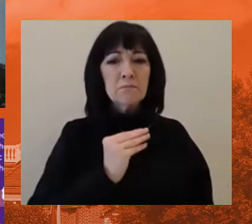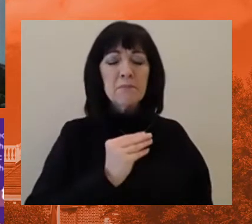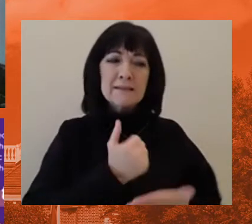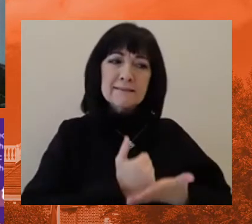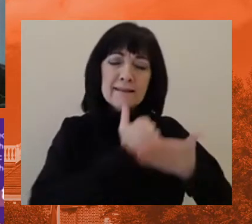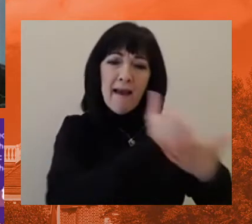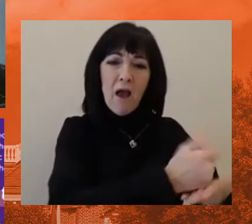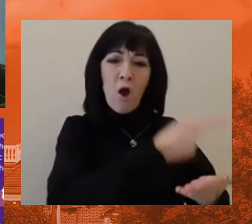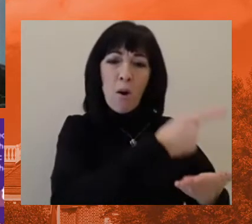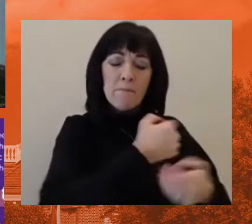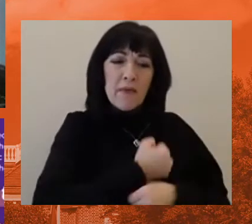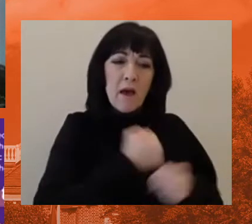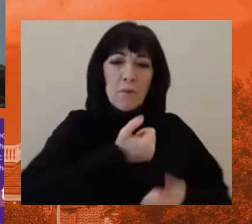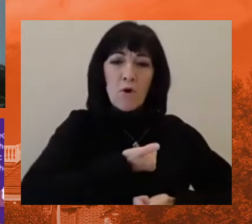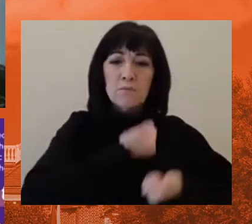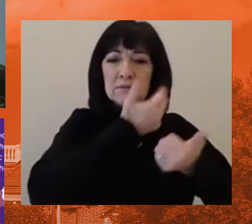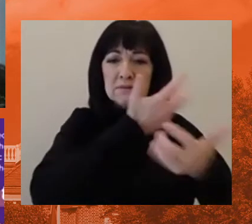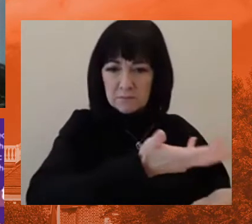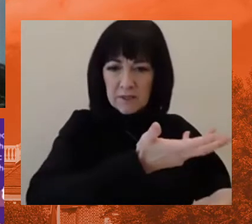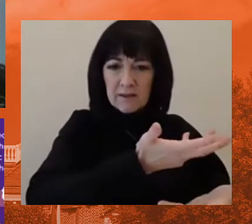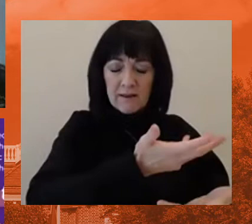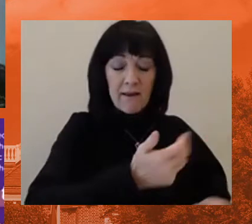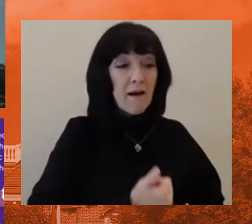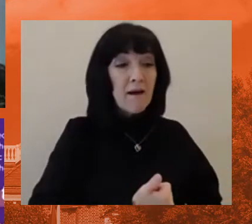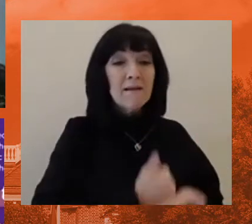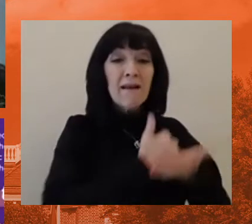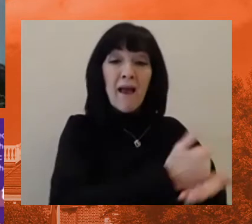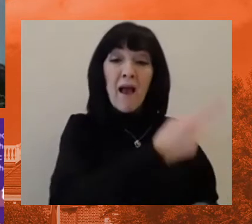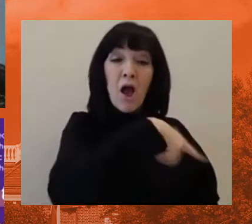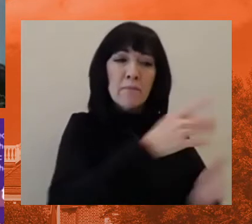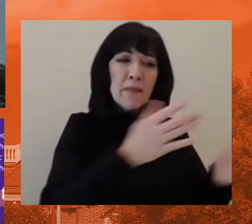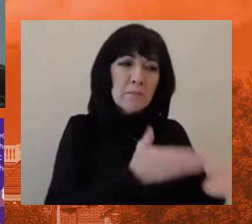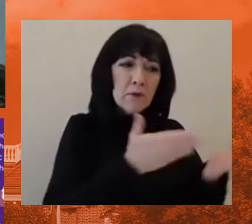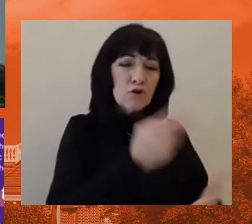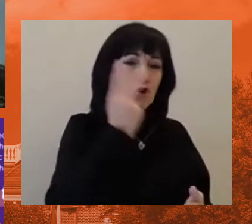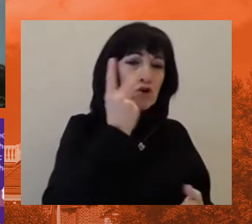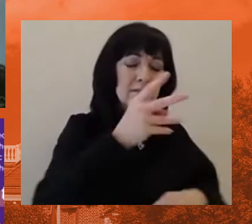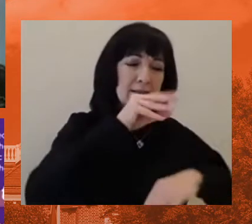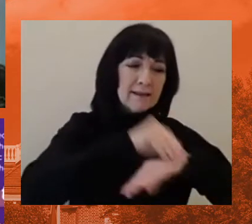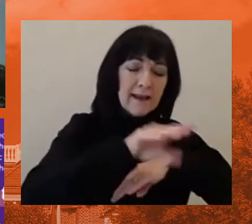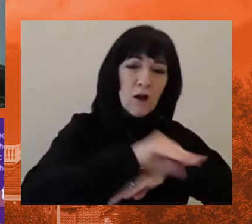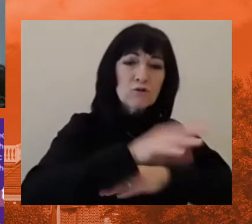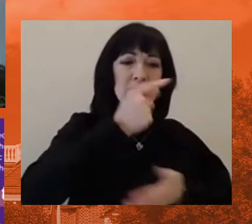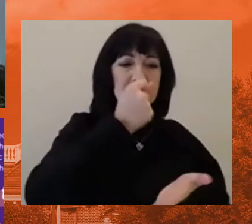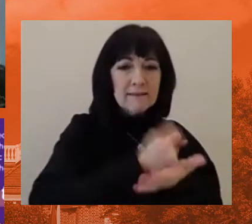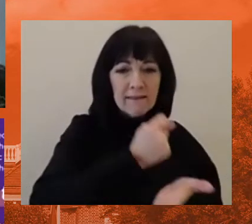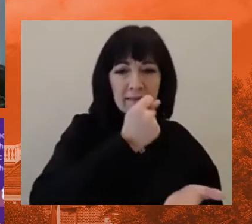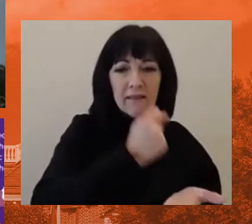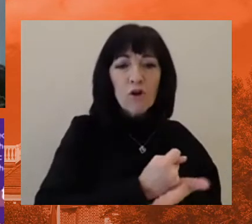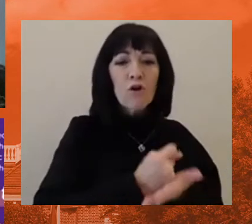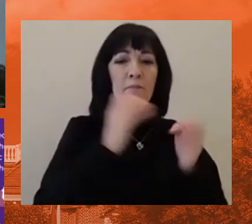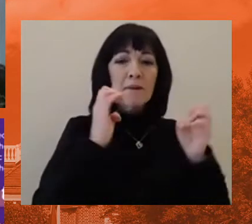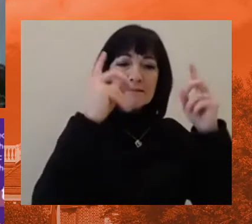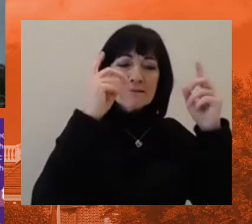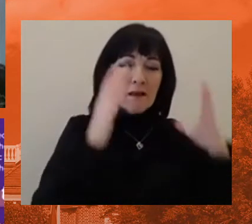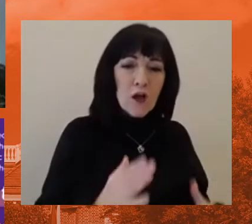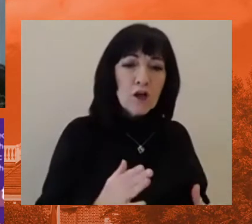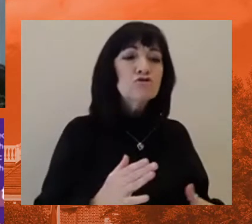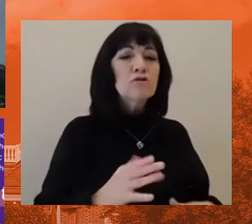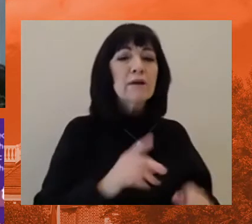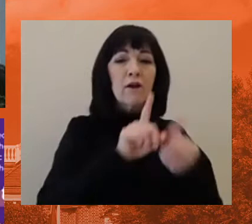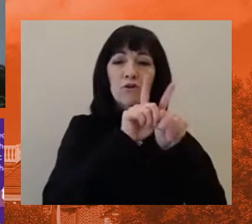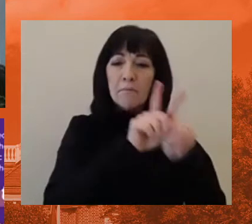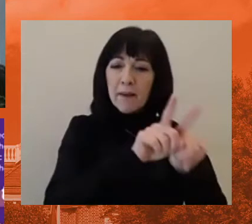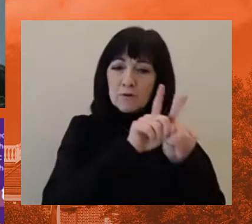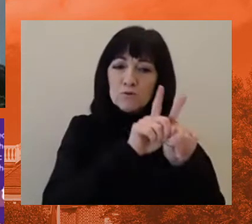friend, a teacher, parent, guidance counselor, therapist, or mentor. Let them